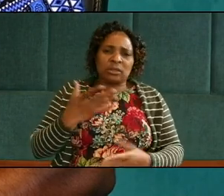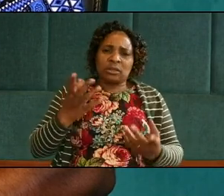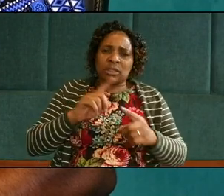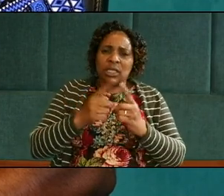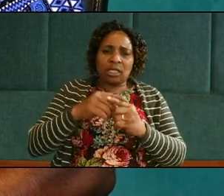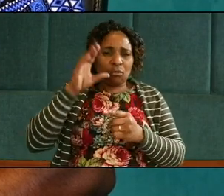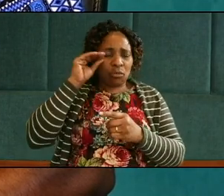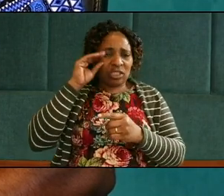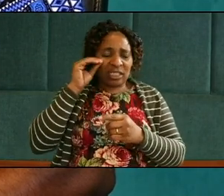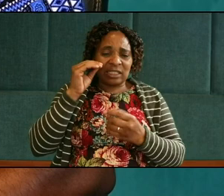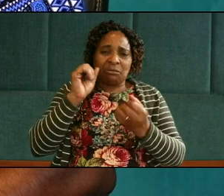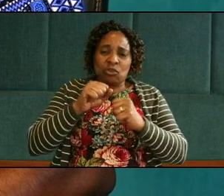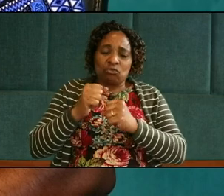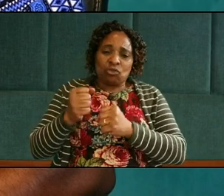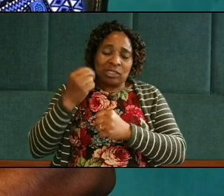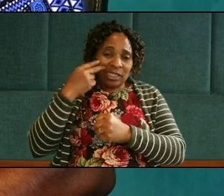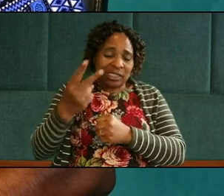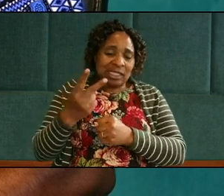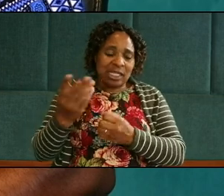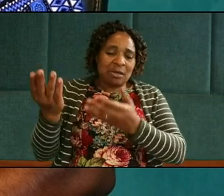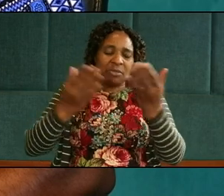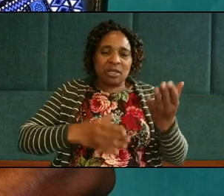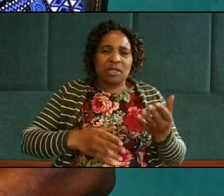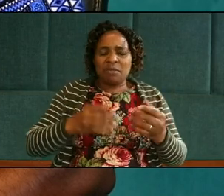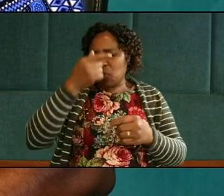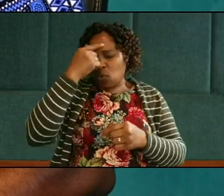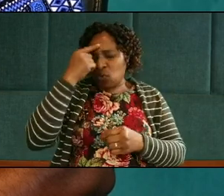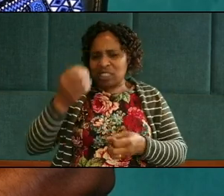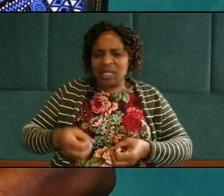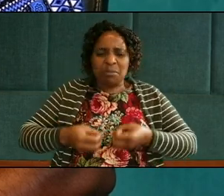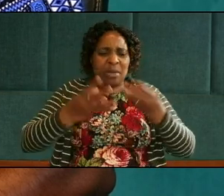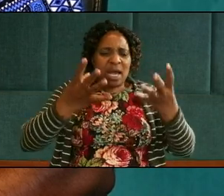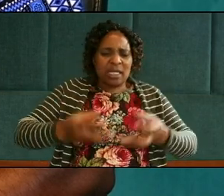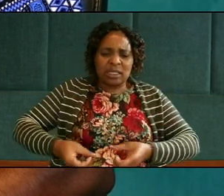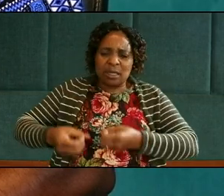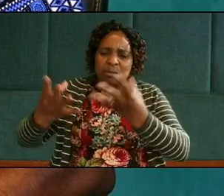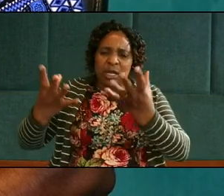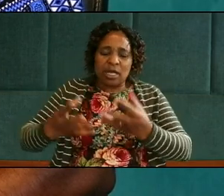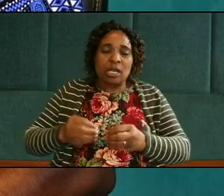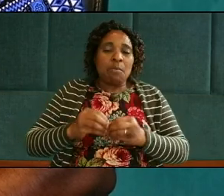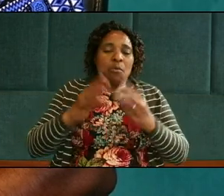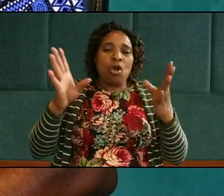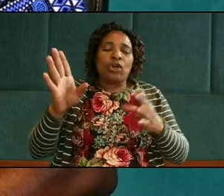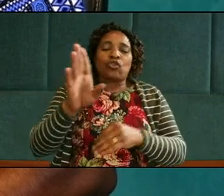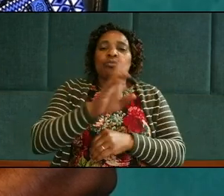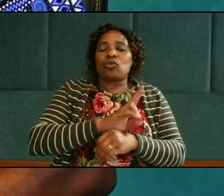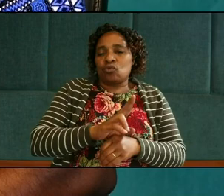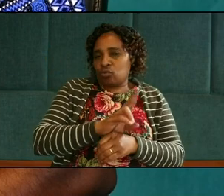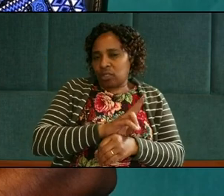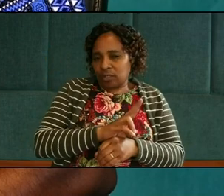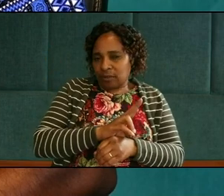the people to cease bringing, for they had supplied more than could be used.